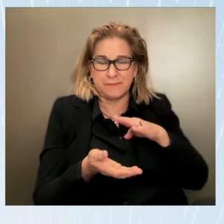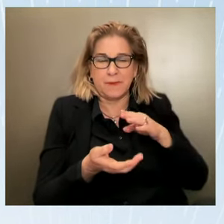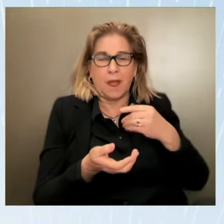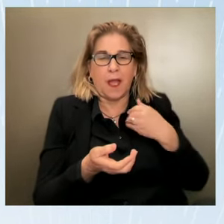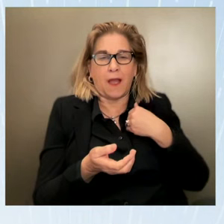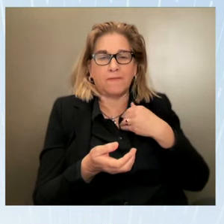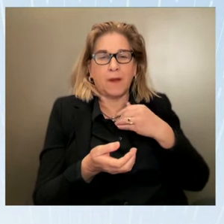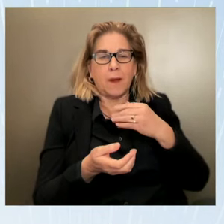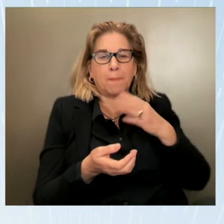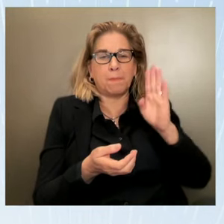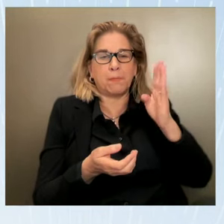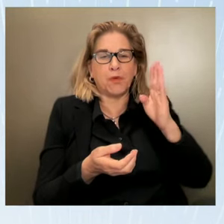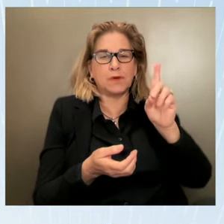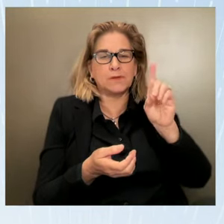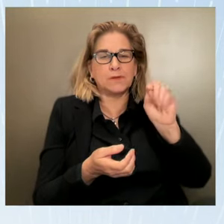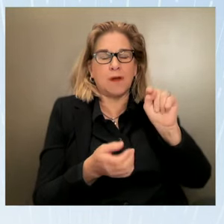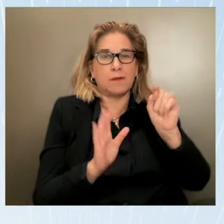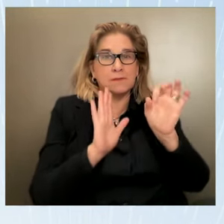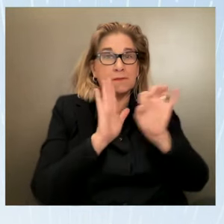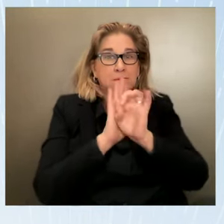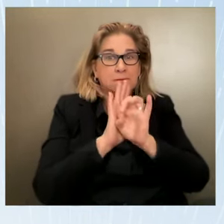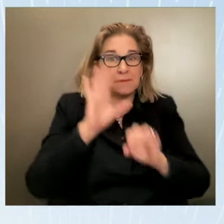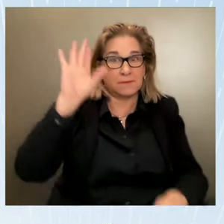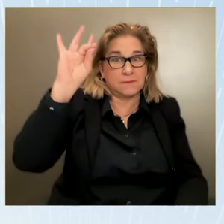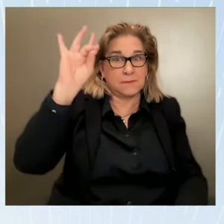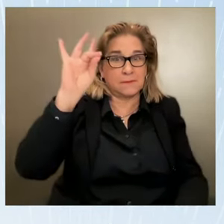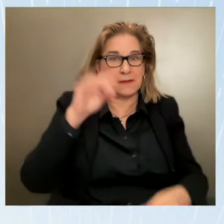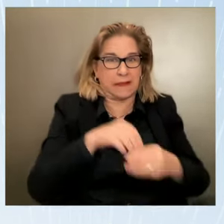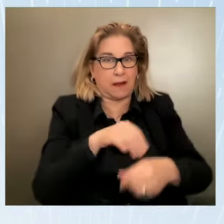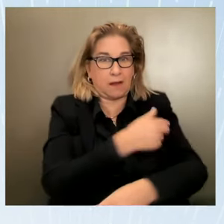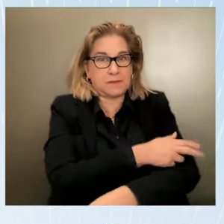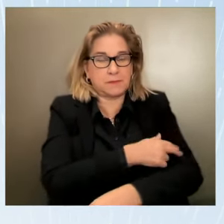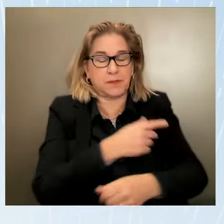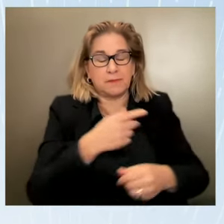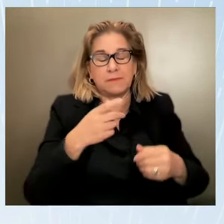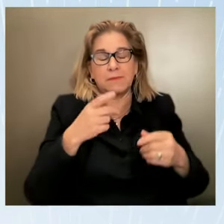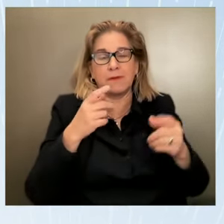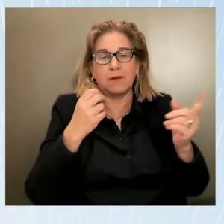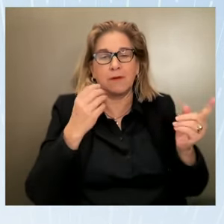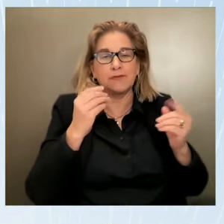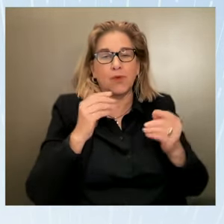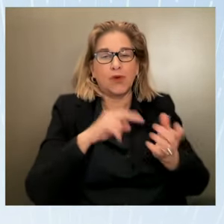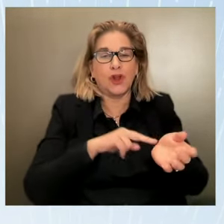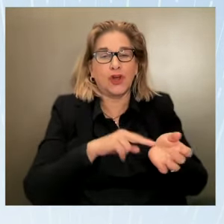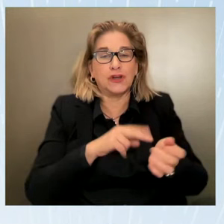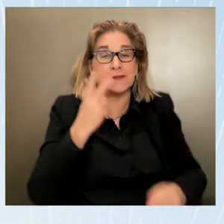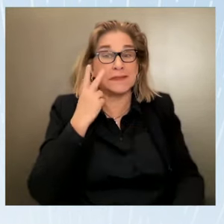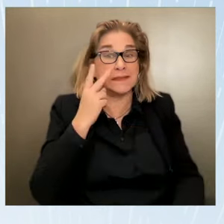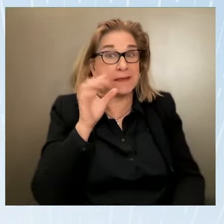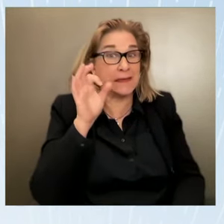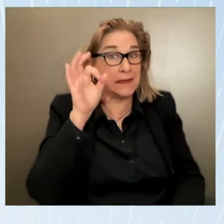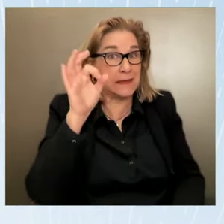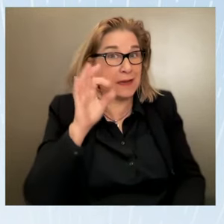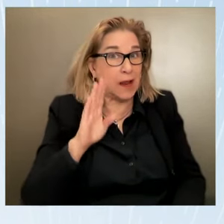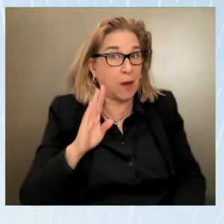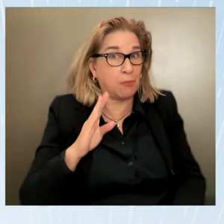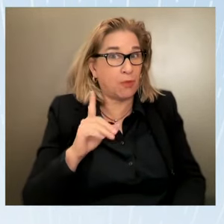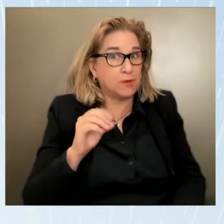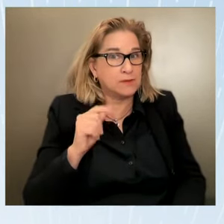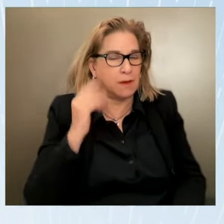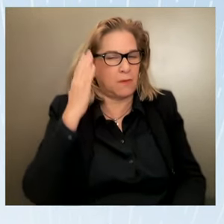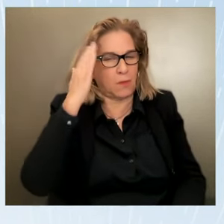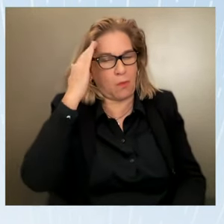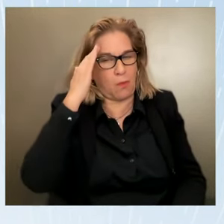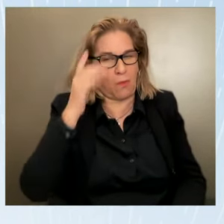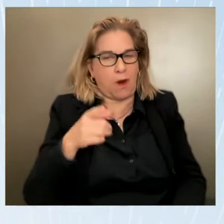than a dozen local hospital systems, prisons, nursing homes, university campuses, military bases. The initiative has